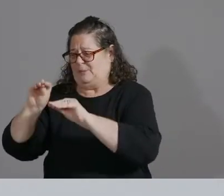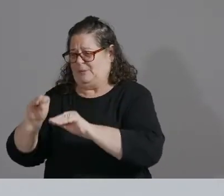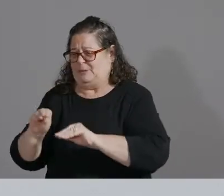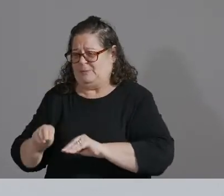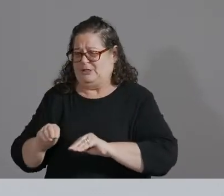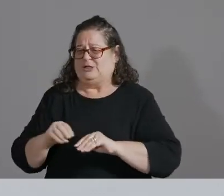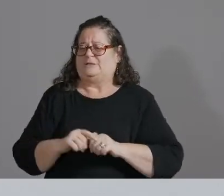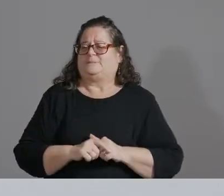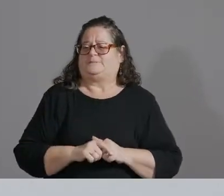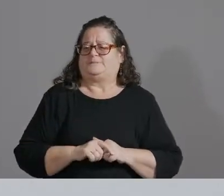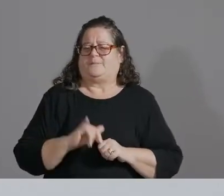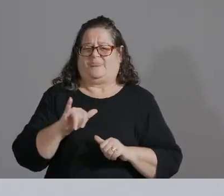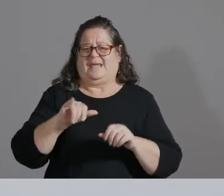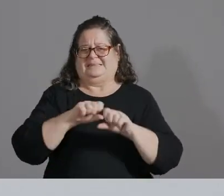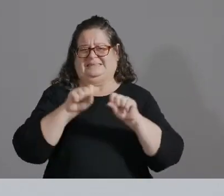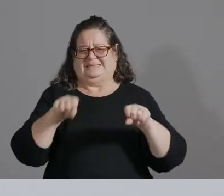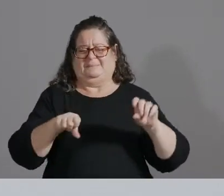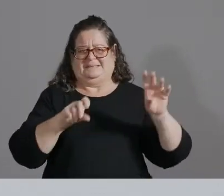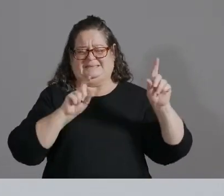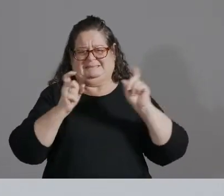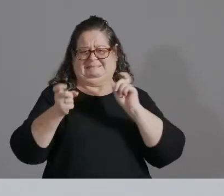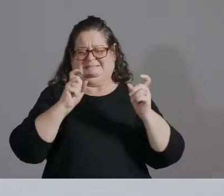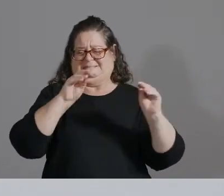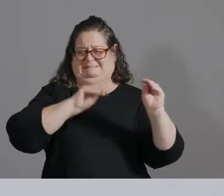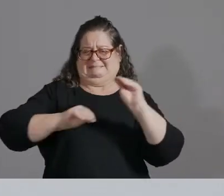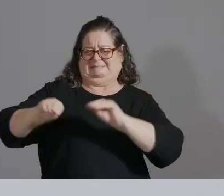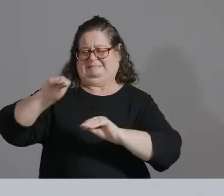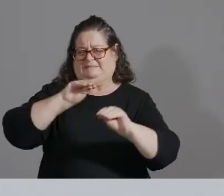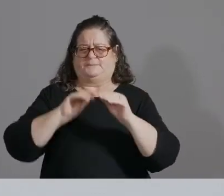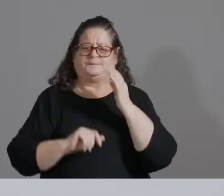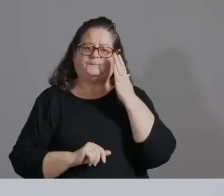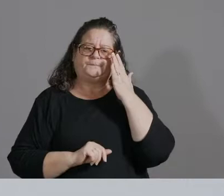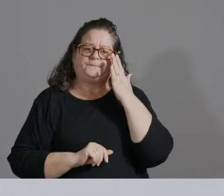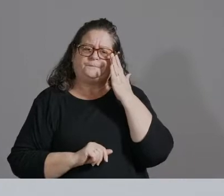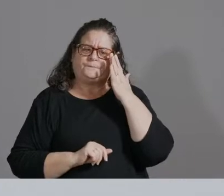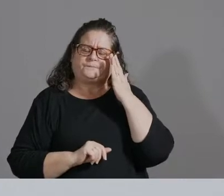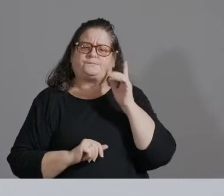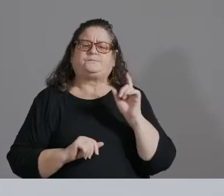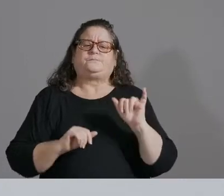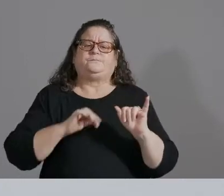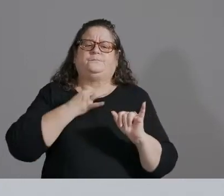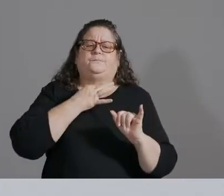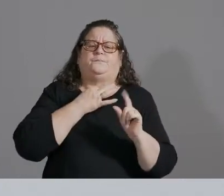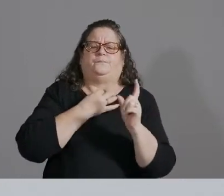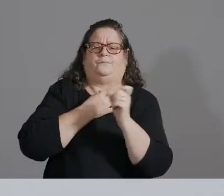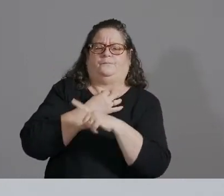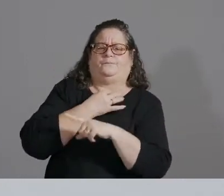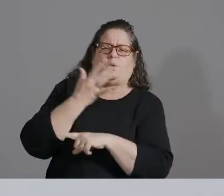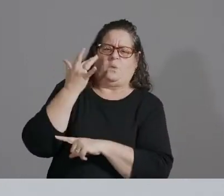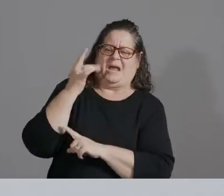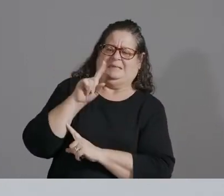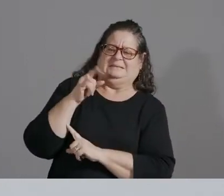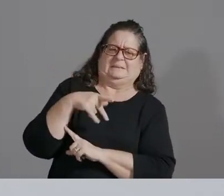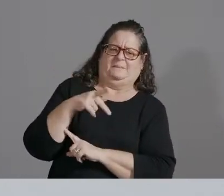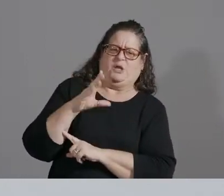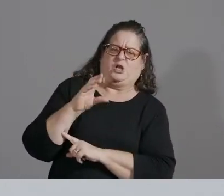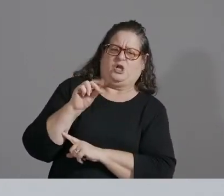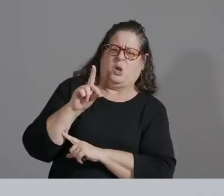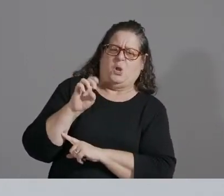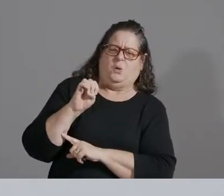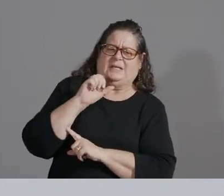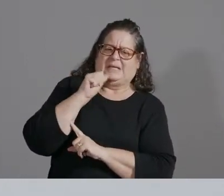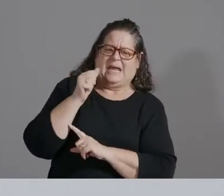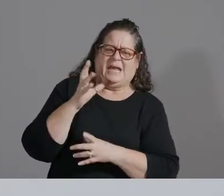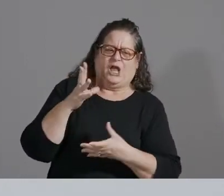dashboard. Okay, and then why wasn't zip codes included on the